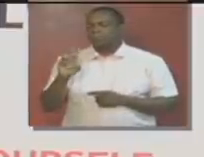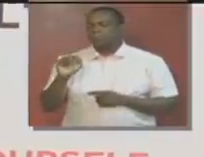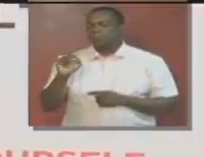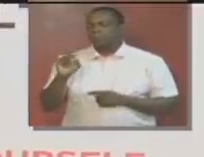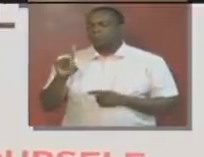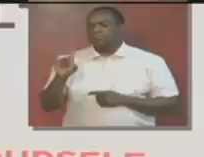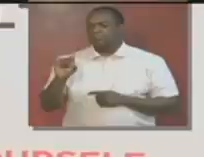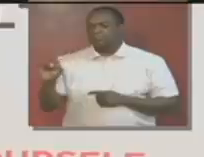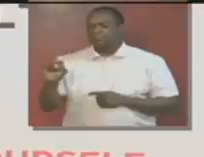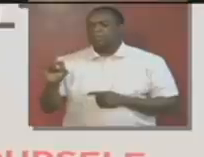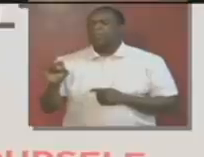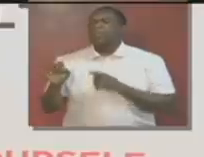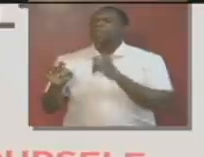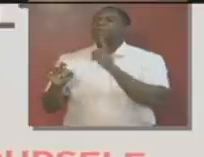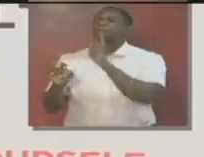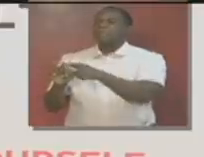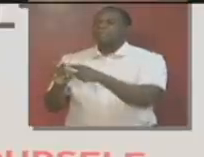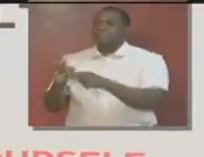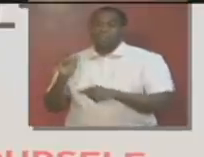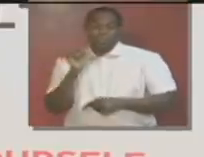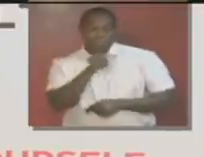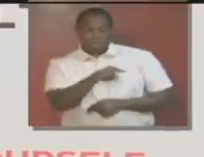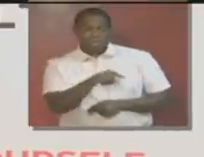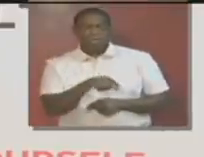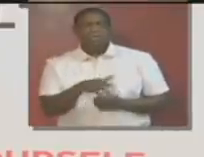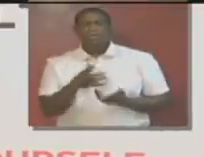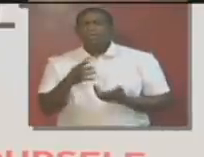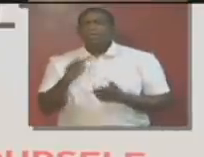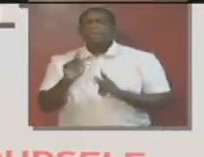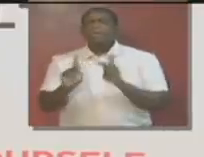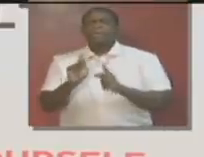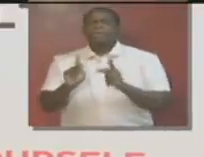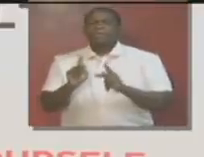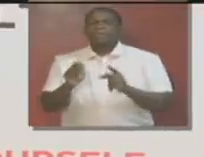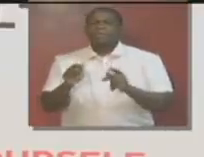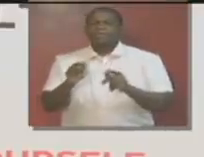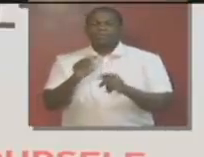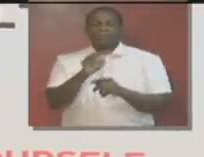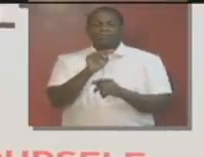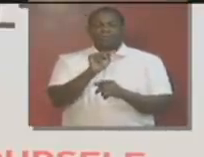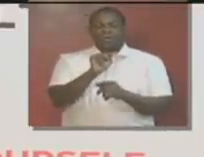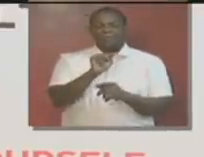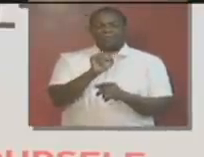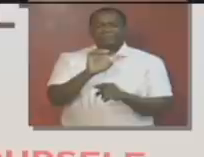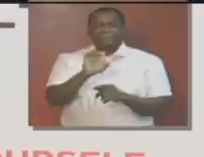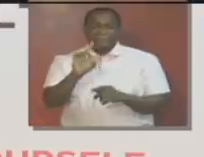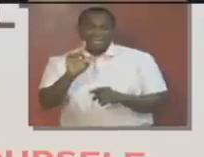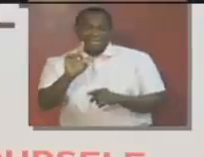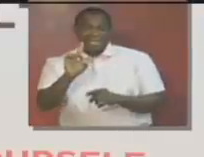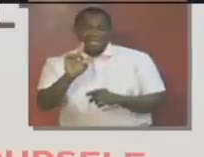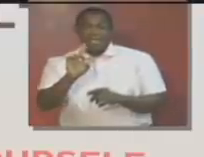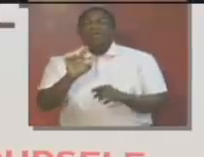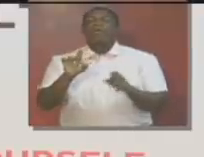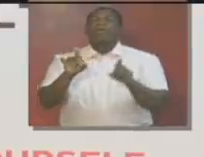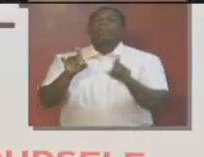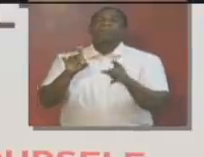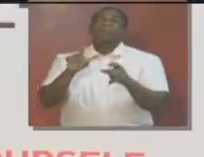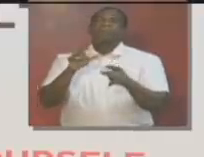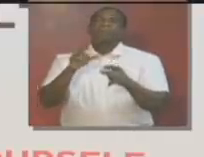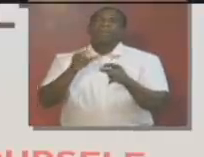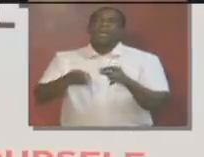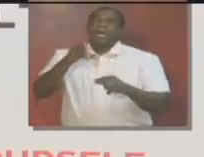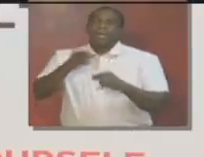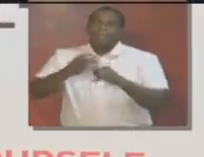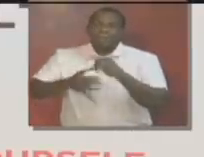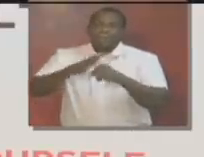about NCDs, hypertension, diabetes, for example, and those conditions in